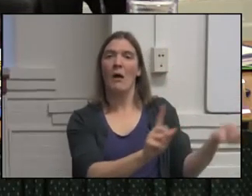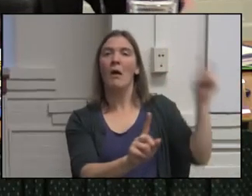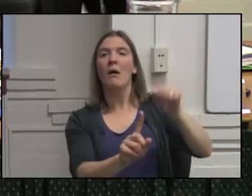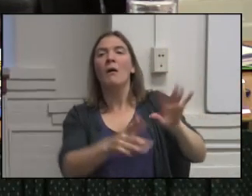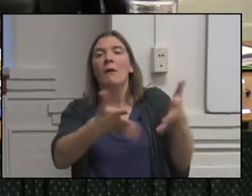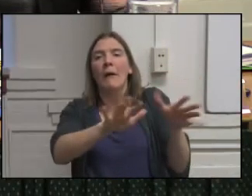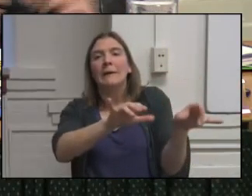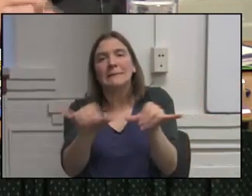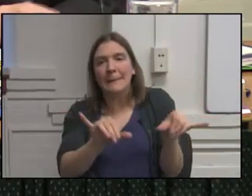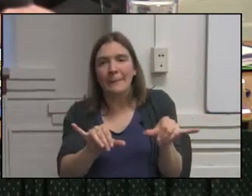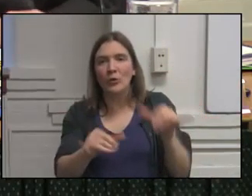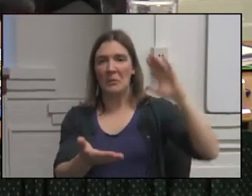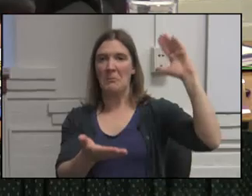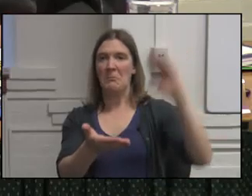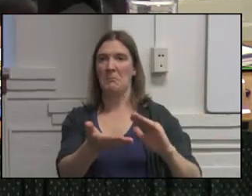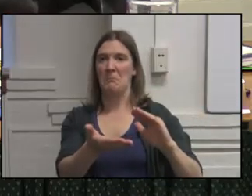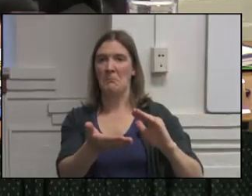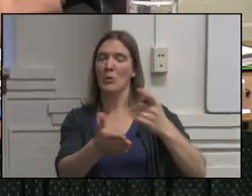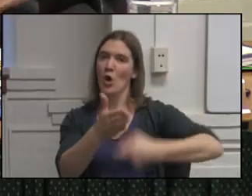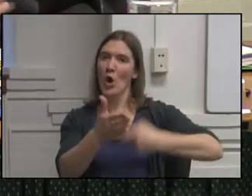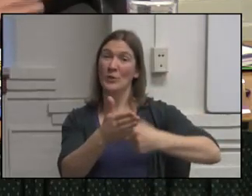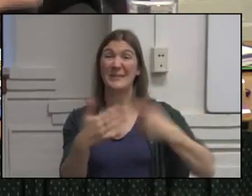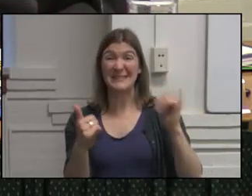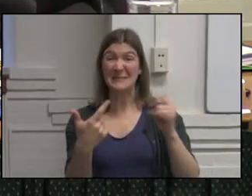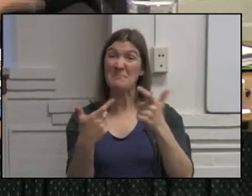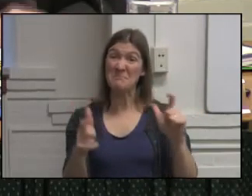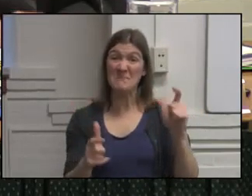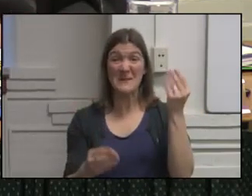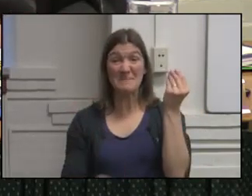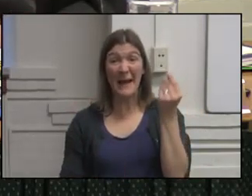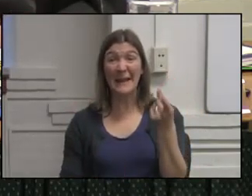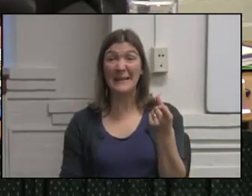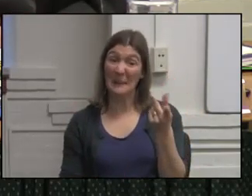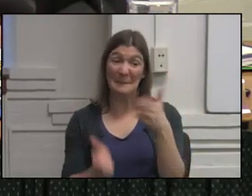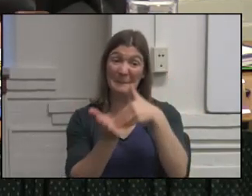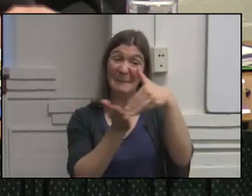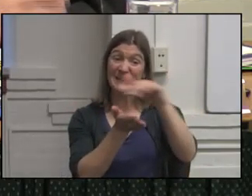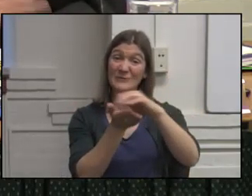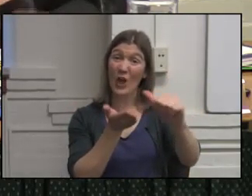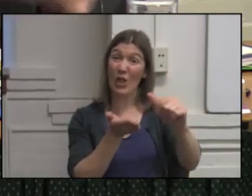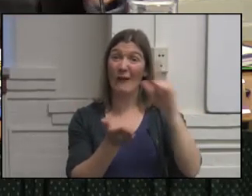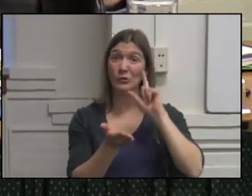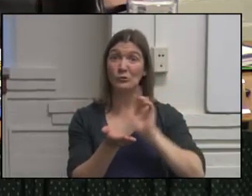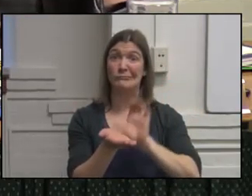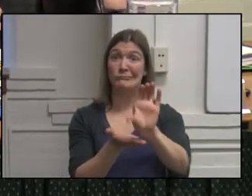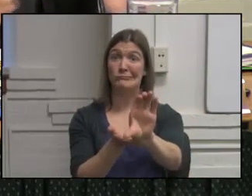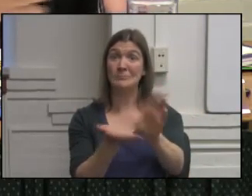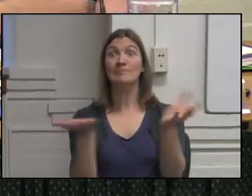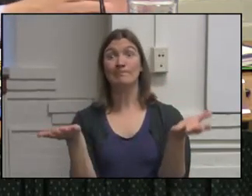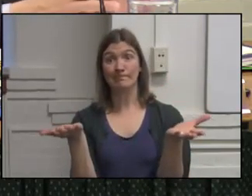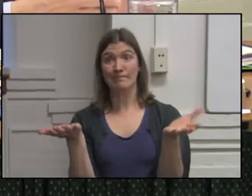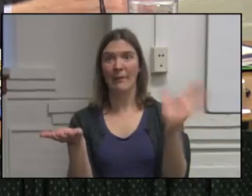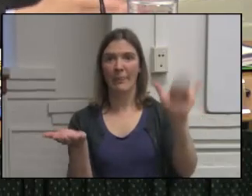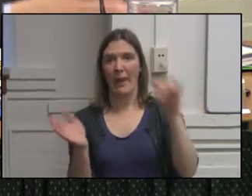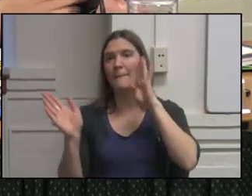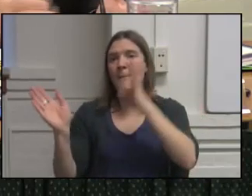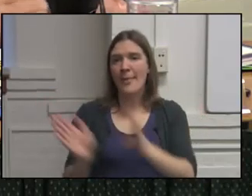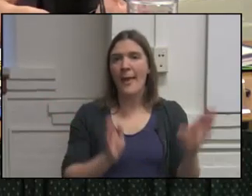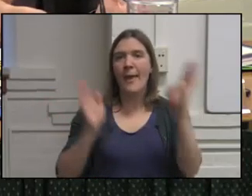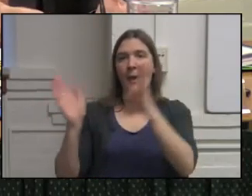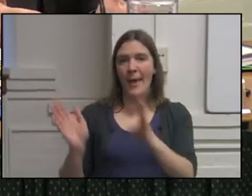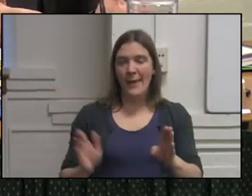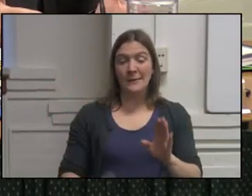in the system as well, but still a significant, multi-million dollar expense. And so because